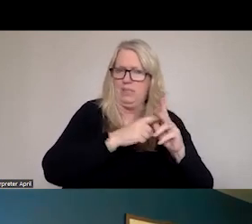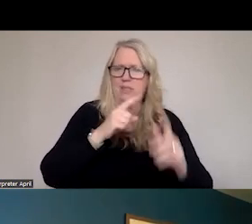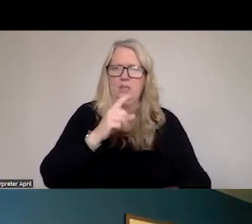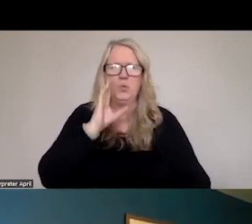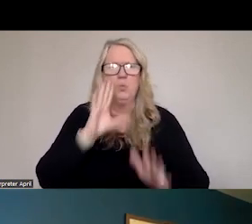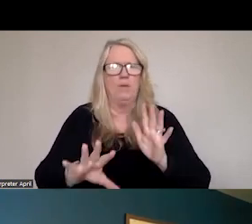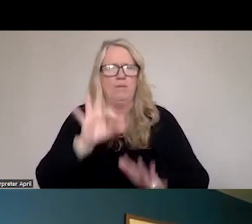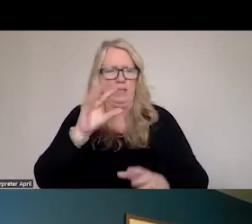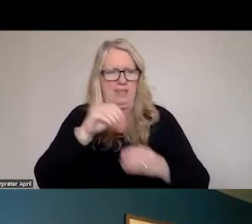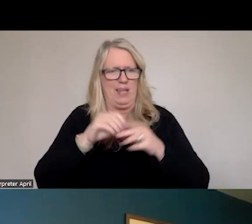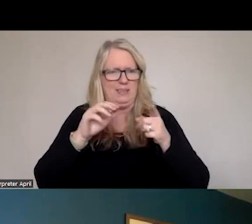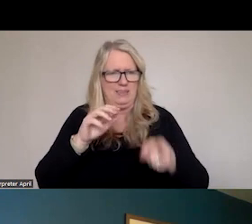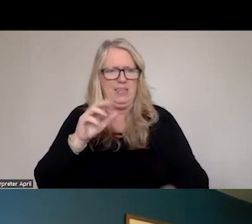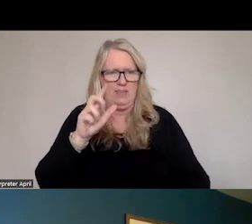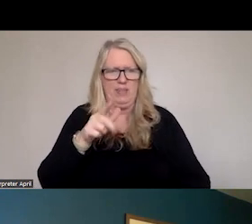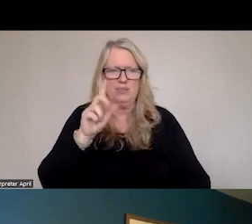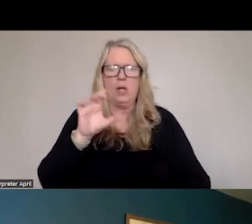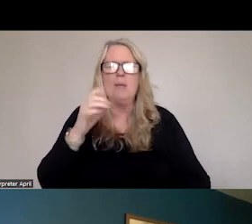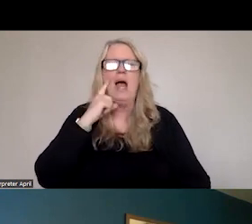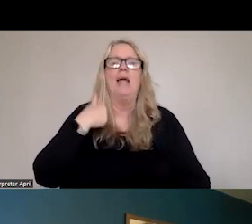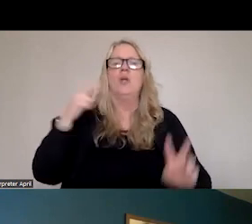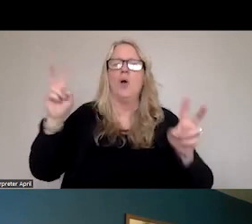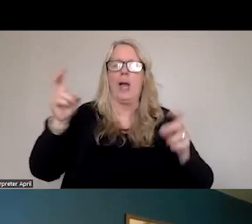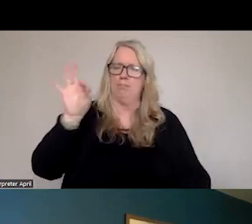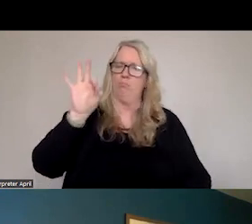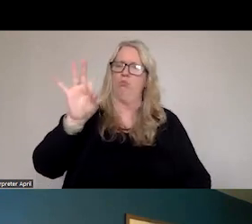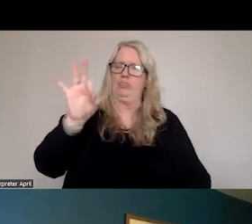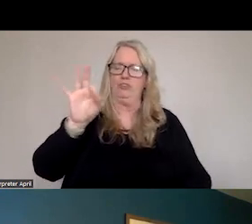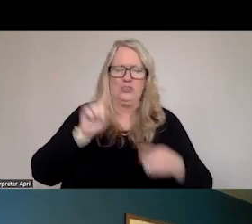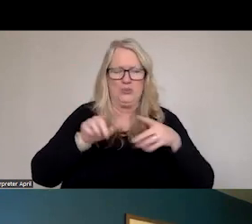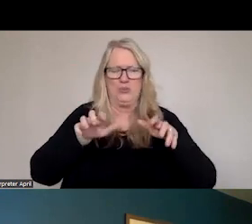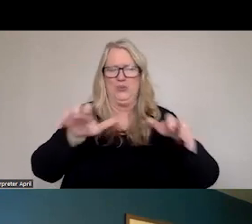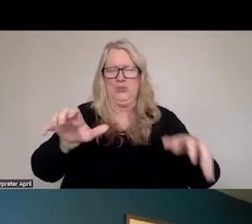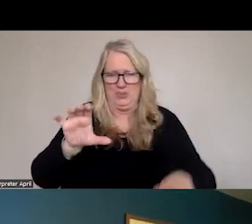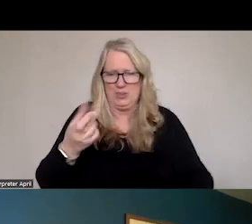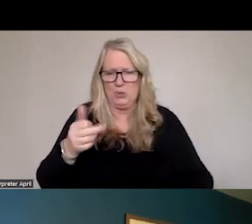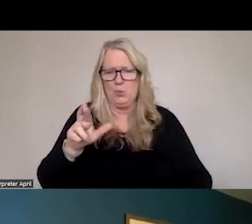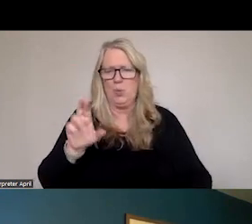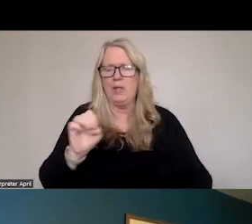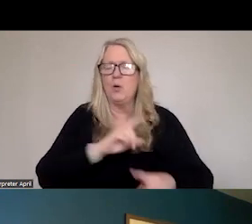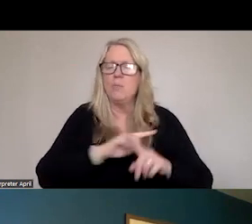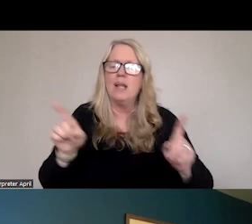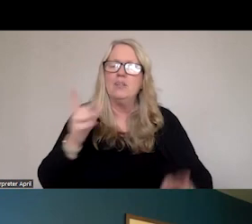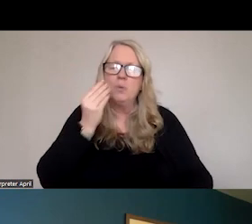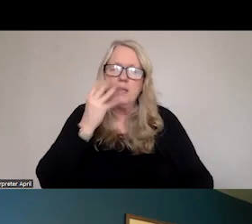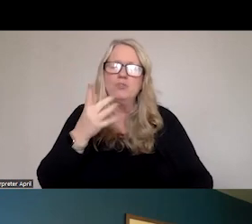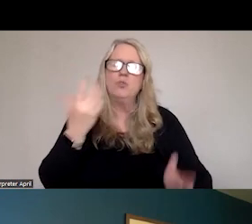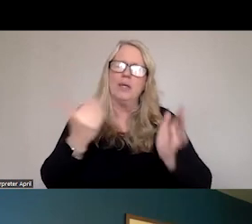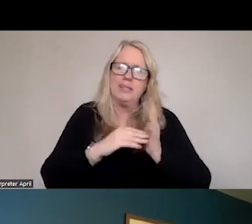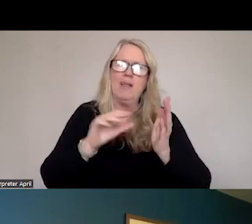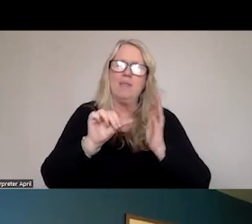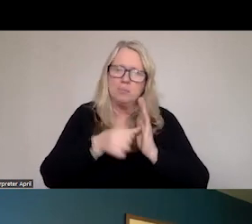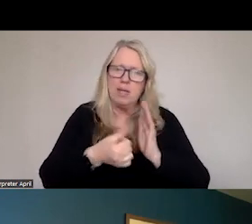in this document. So I know I'm preaching to the choir, but I want to remind everybody, and the document makes this point again and again,